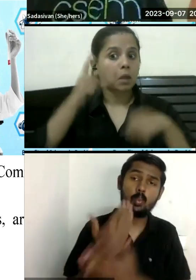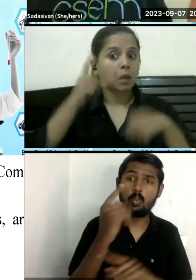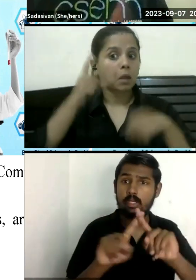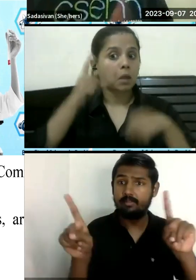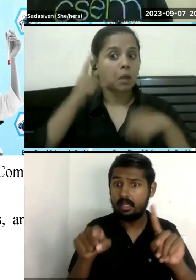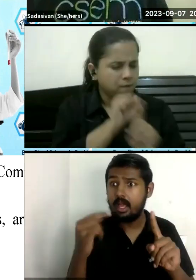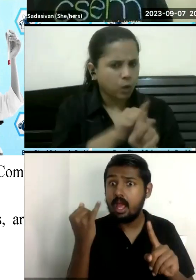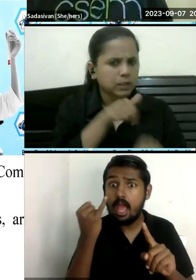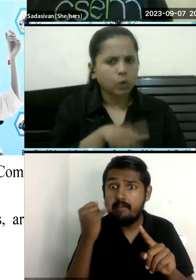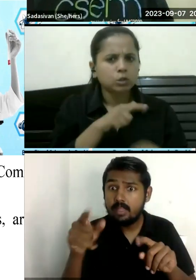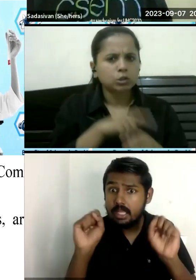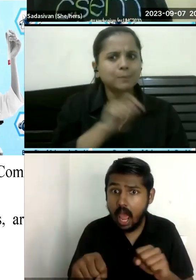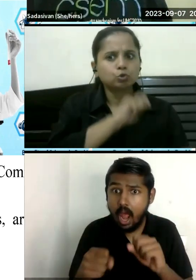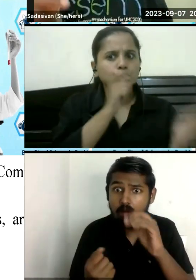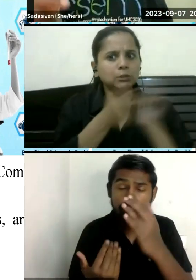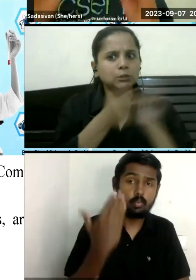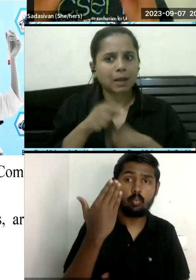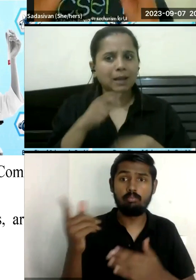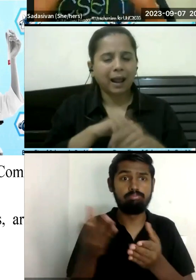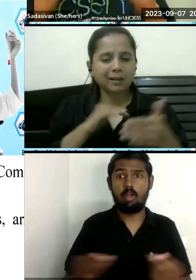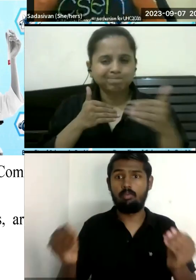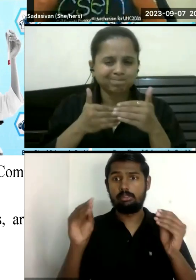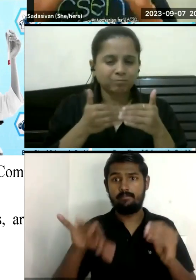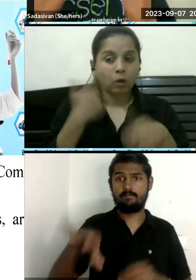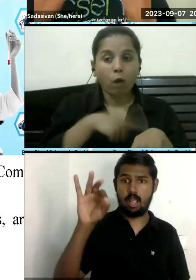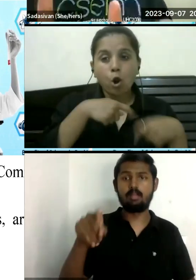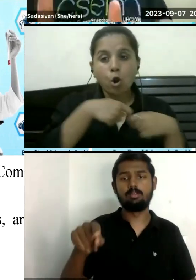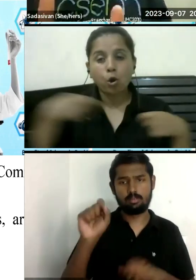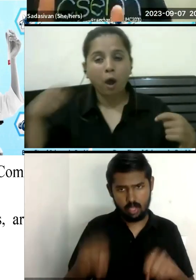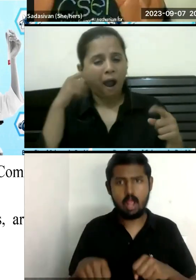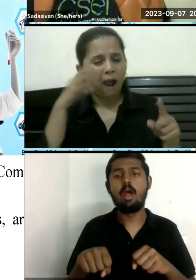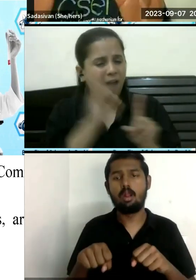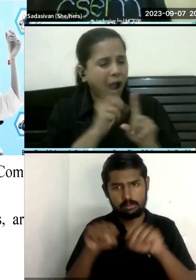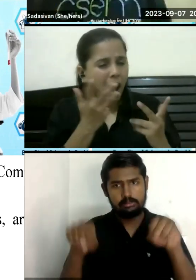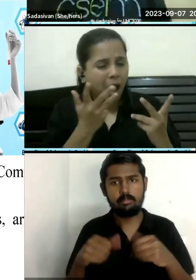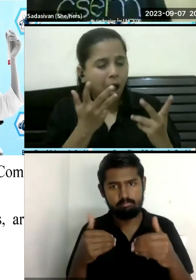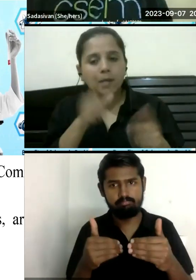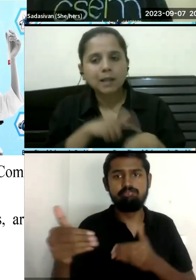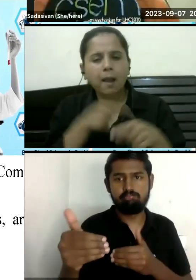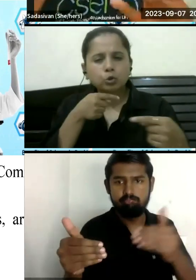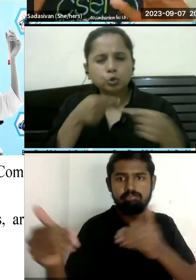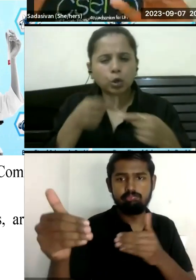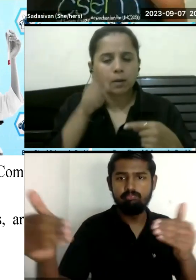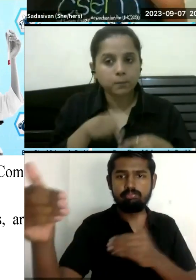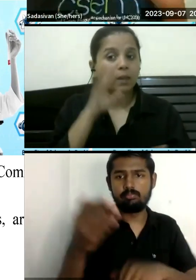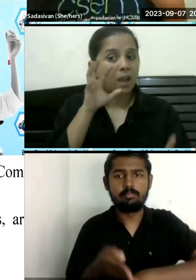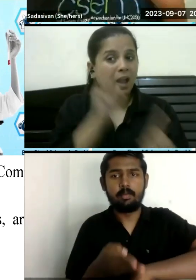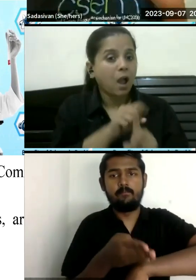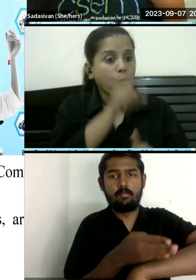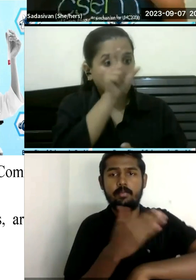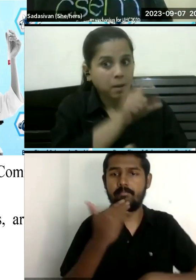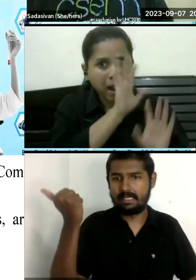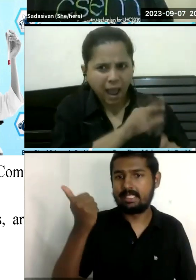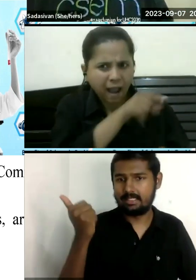improved, and it has come down. And also when we identify a person with rare disease, the